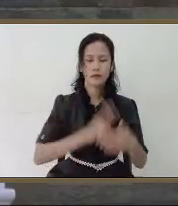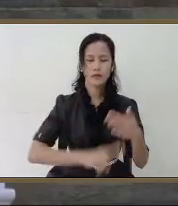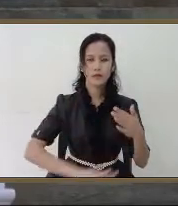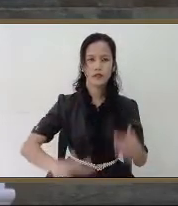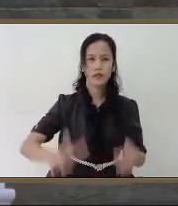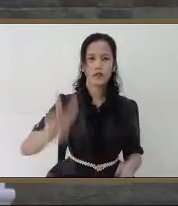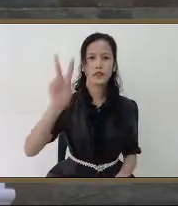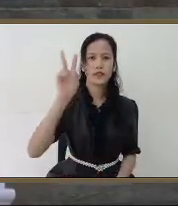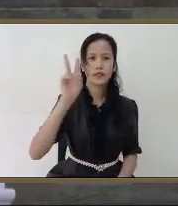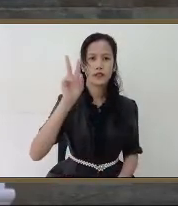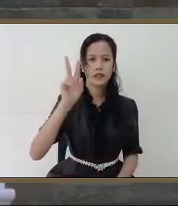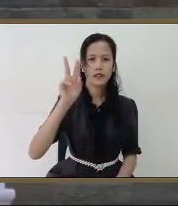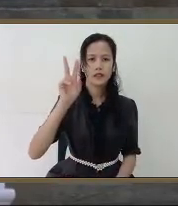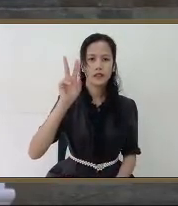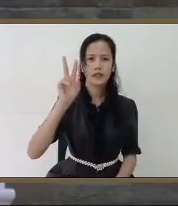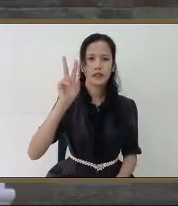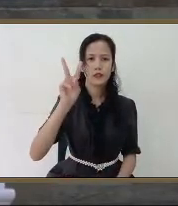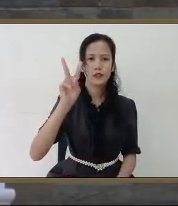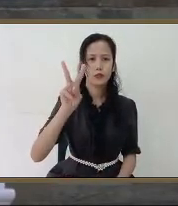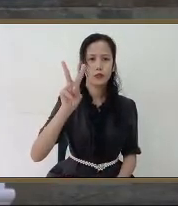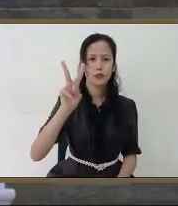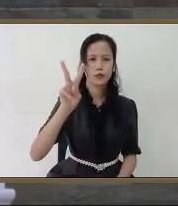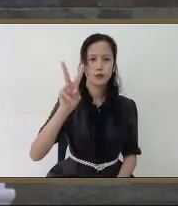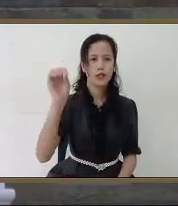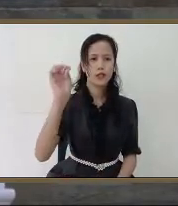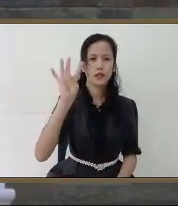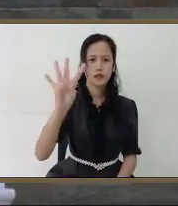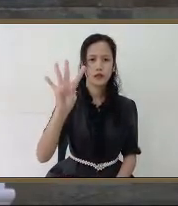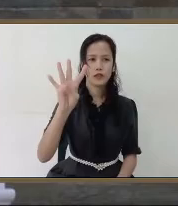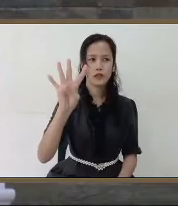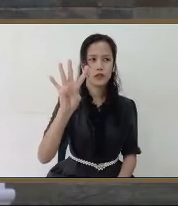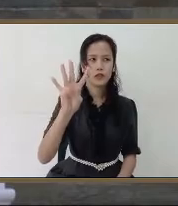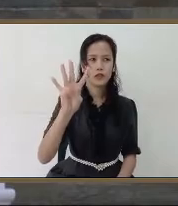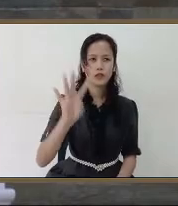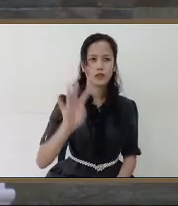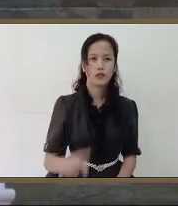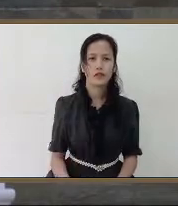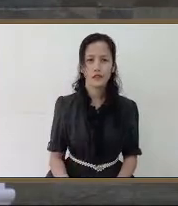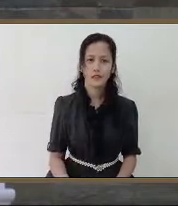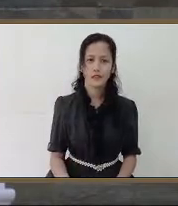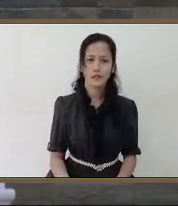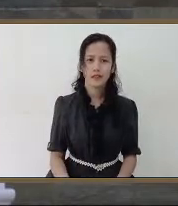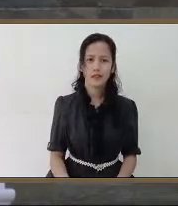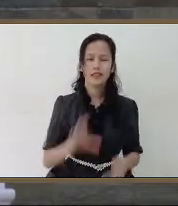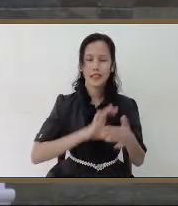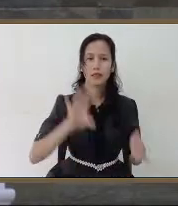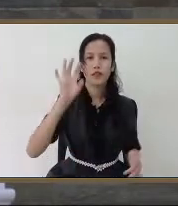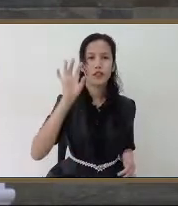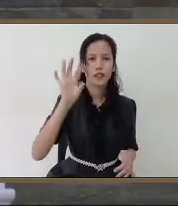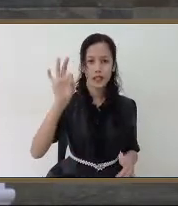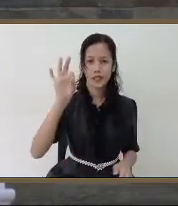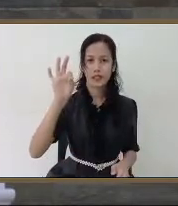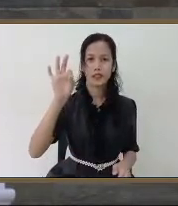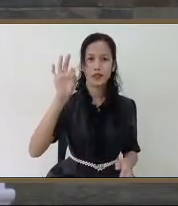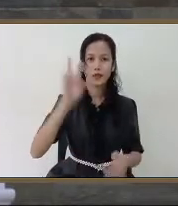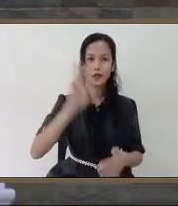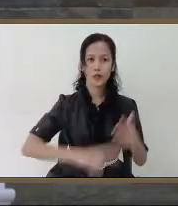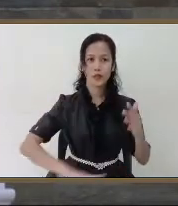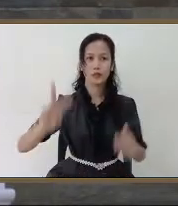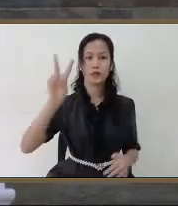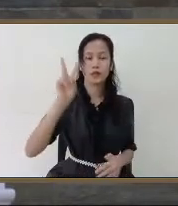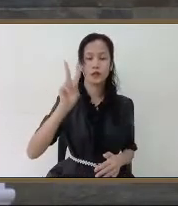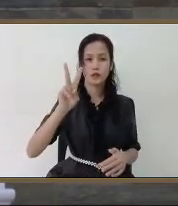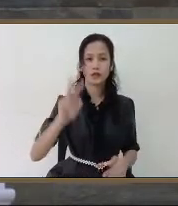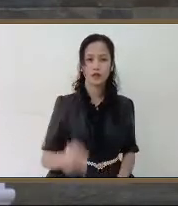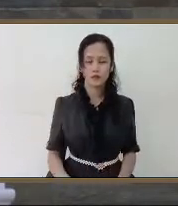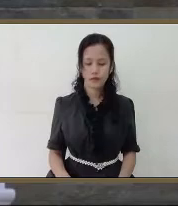verse number 4. Makikita po natin dyan yung sinasabi po ditong consternation at compromise.